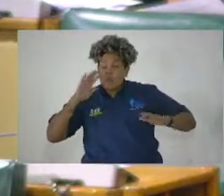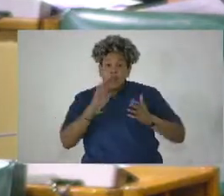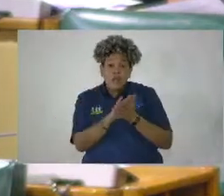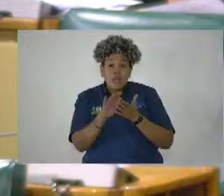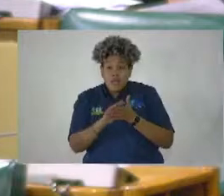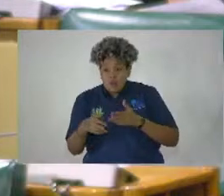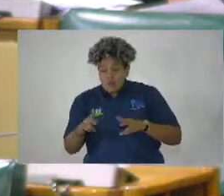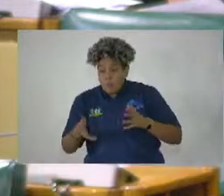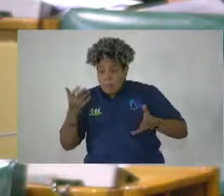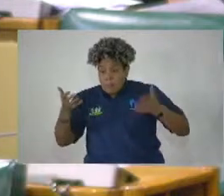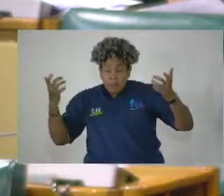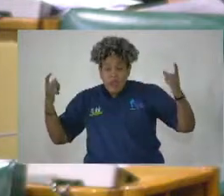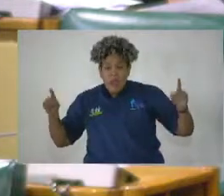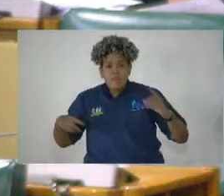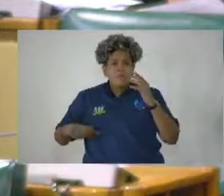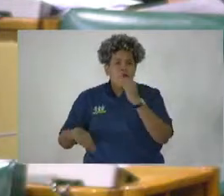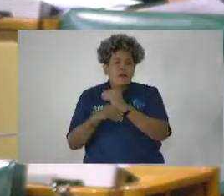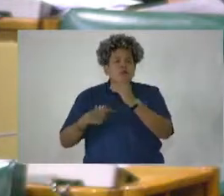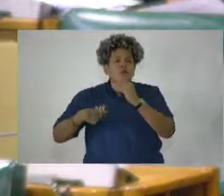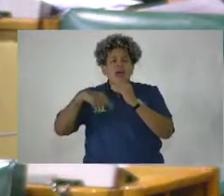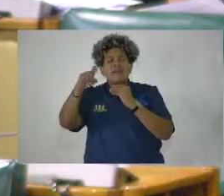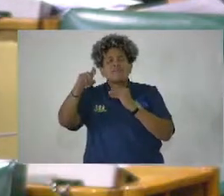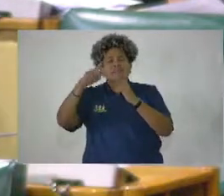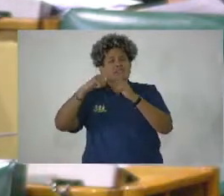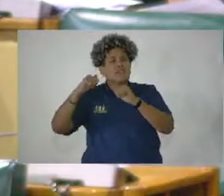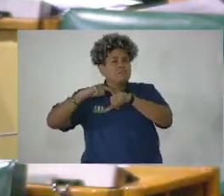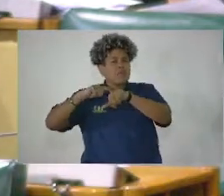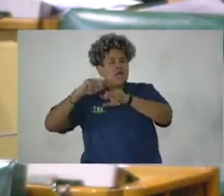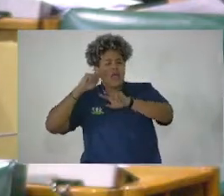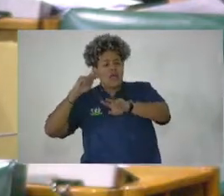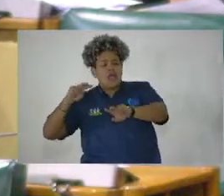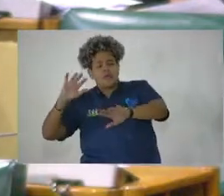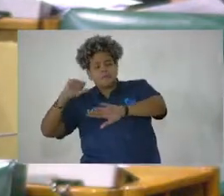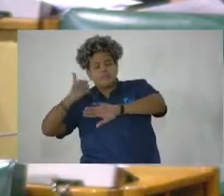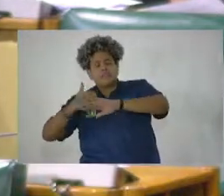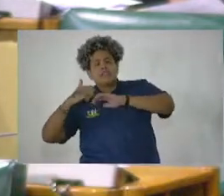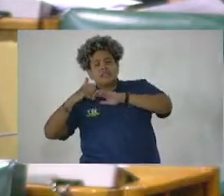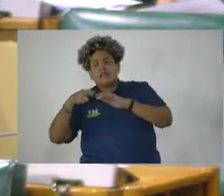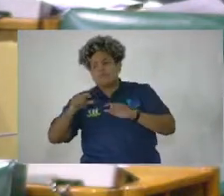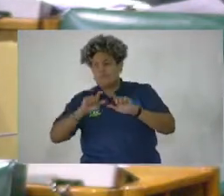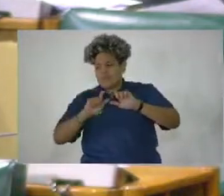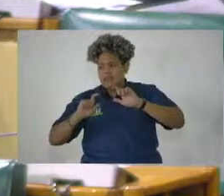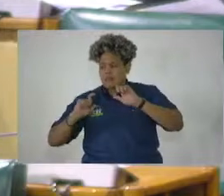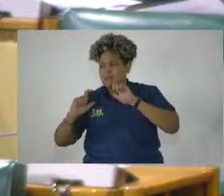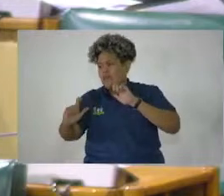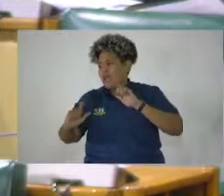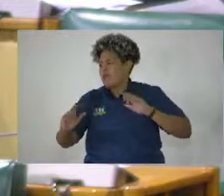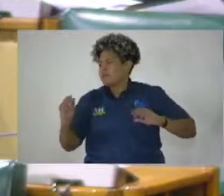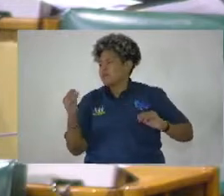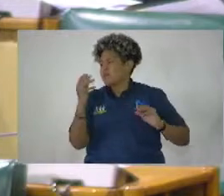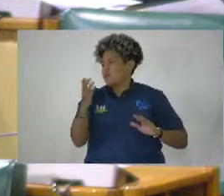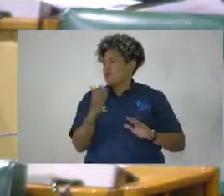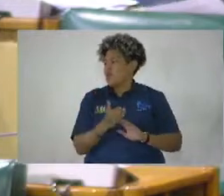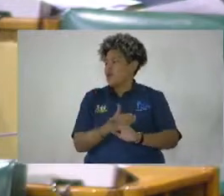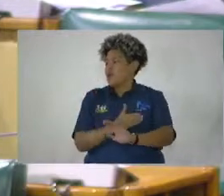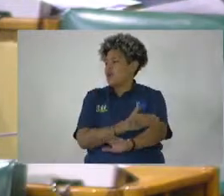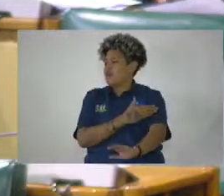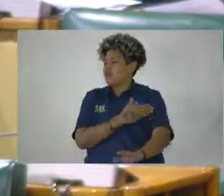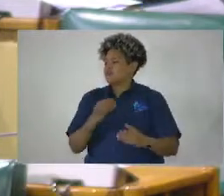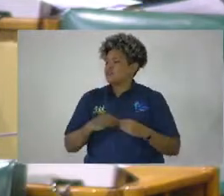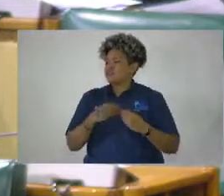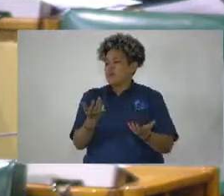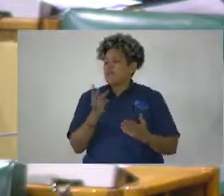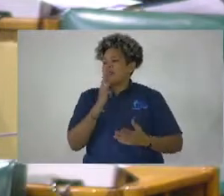roads, we want to, at the same time, lay the pipes to improve the supply of